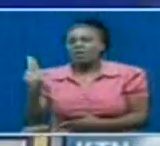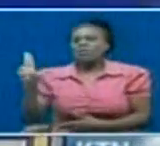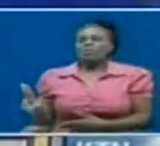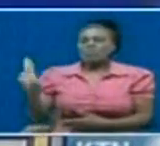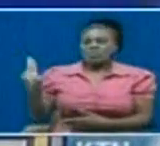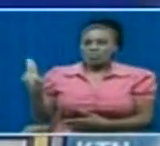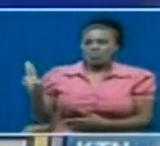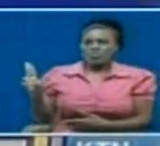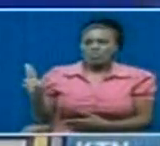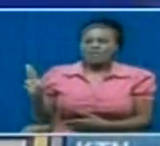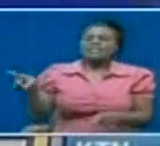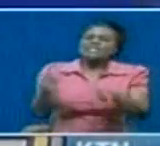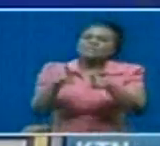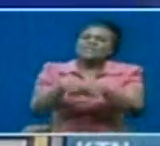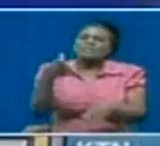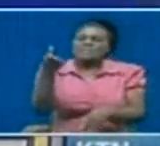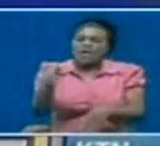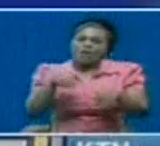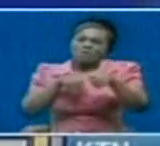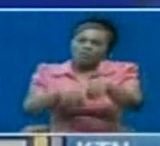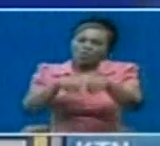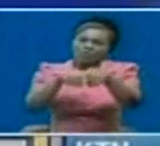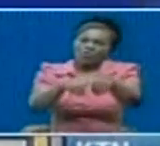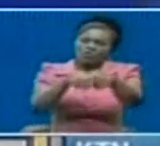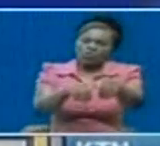British President was also there following the...